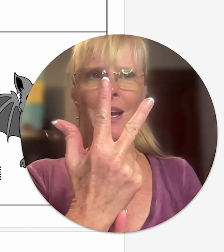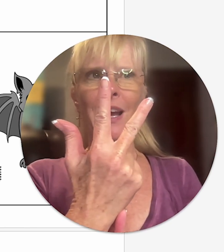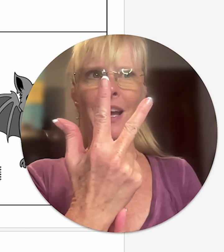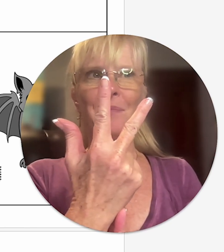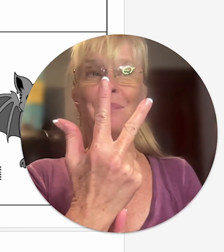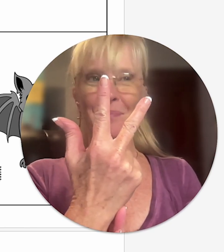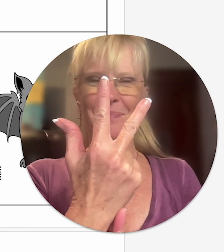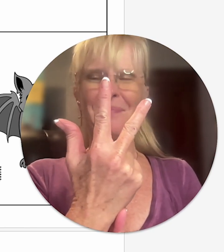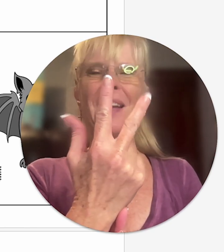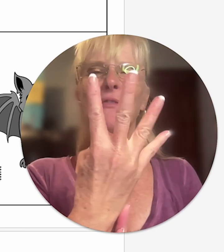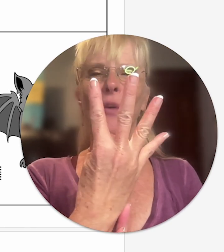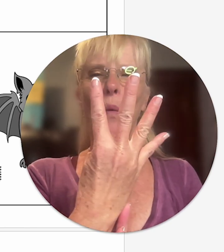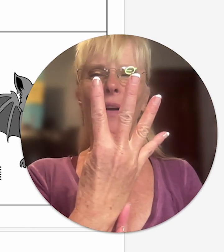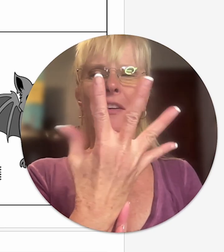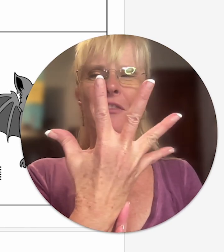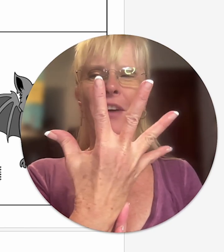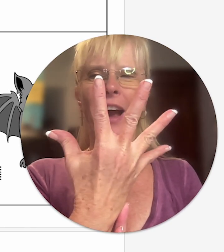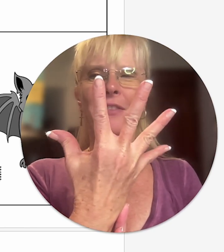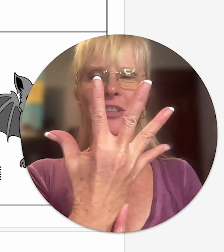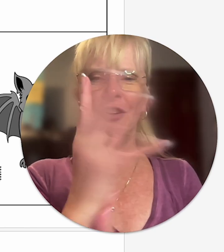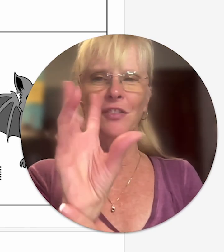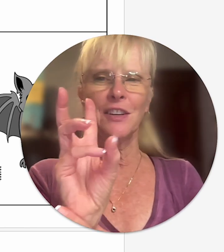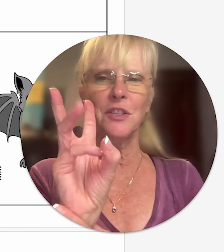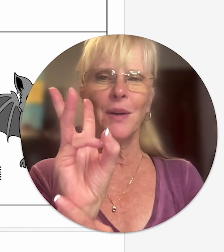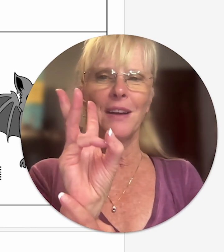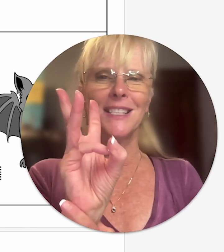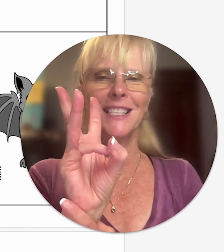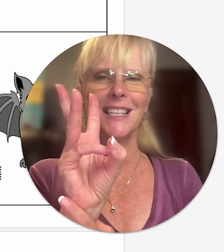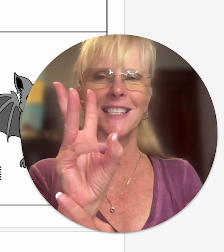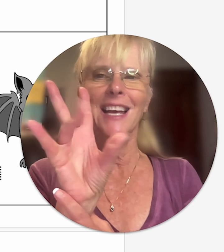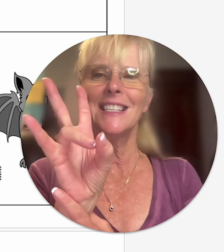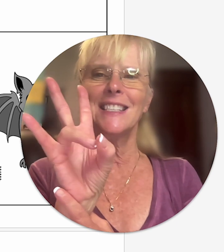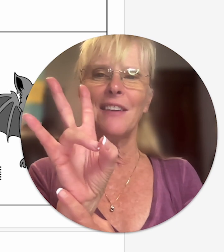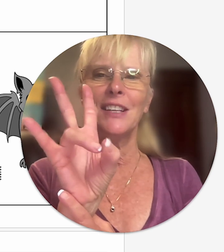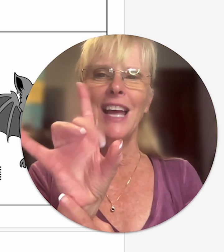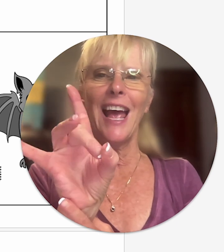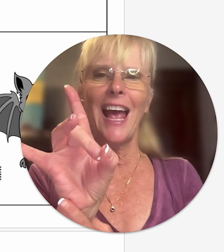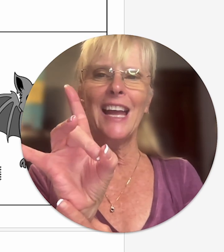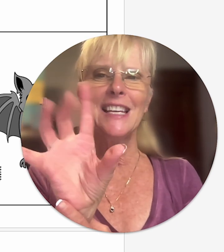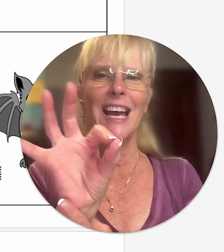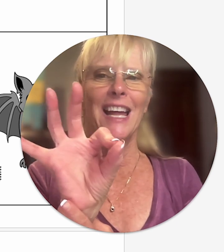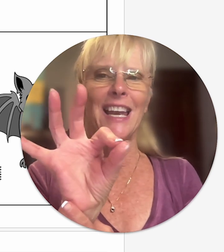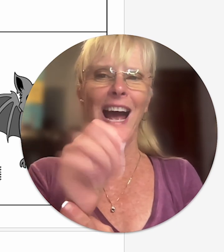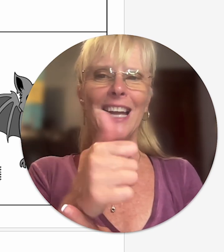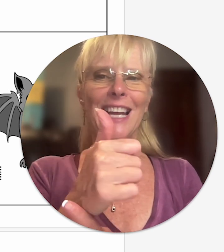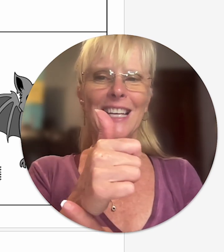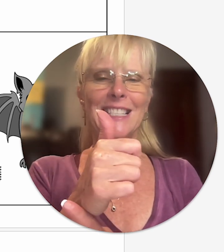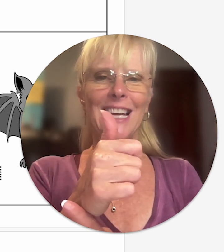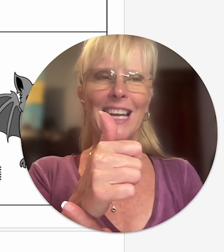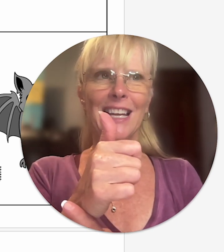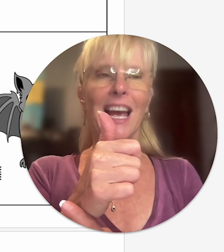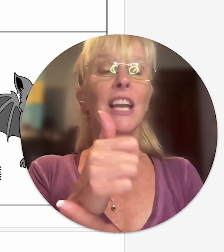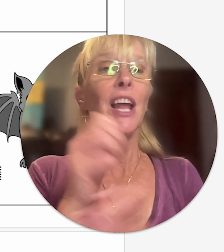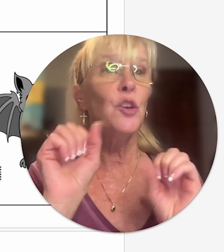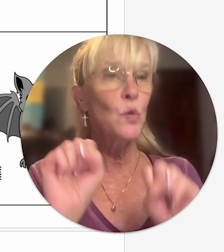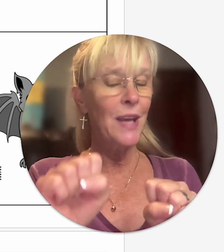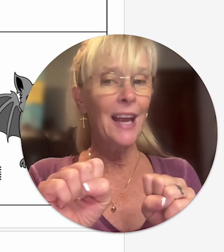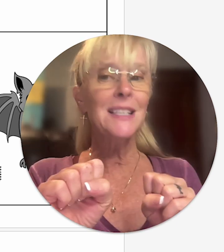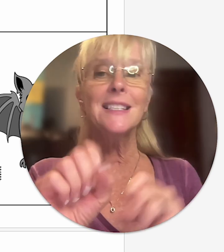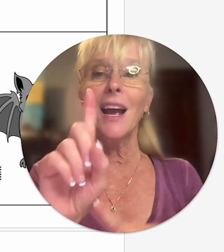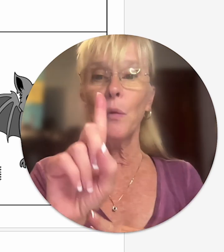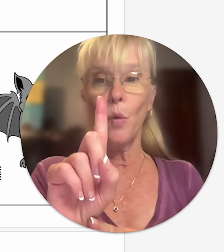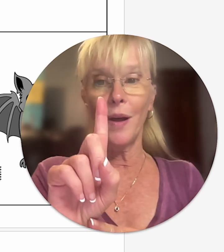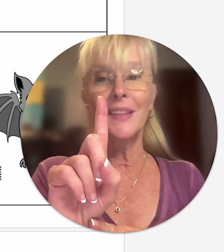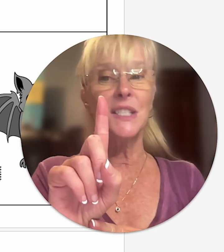3, 4, 5. Turn your fingers around. 6, 7, 8, 9, 10. Now you